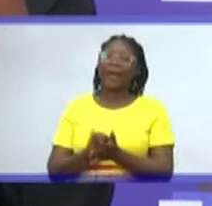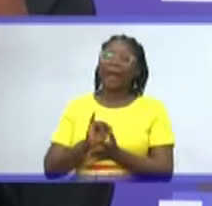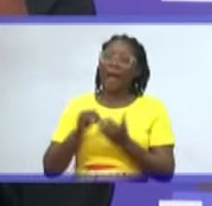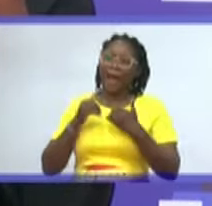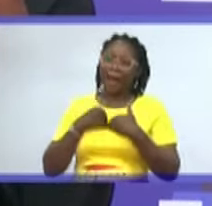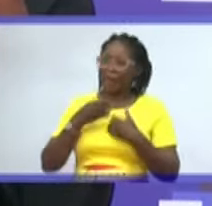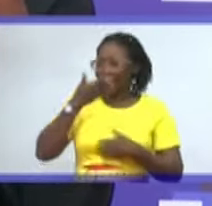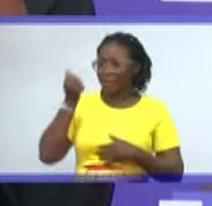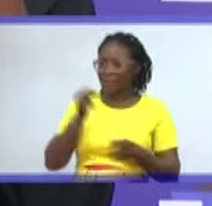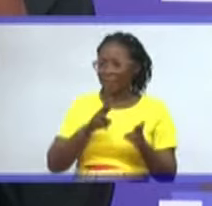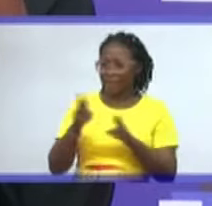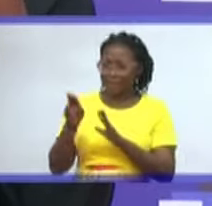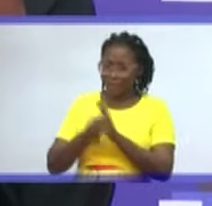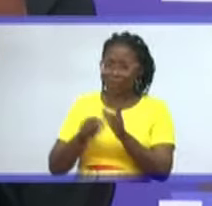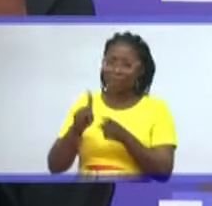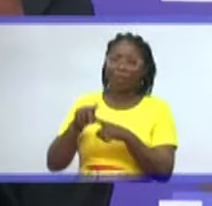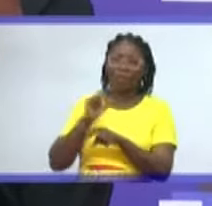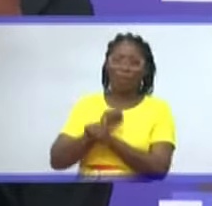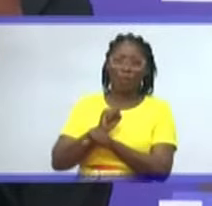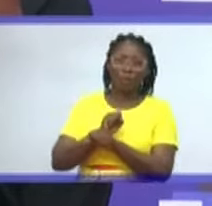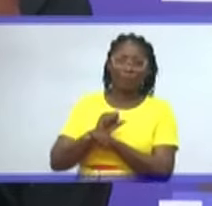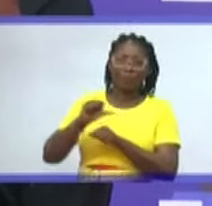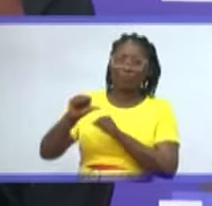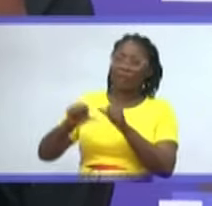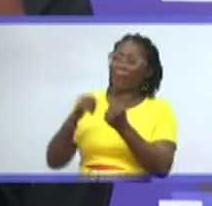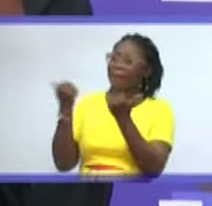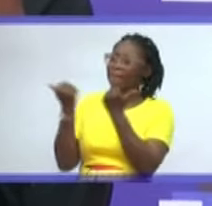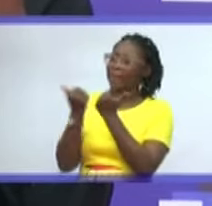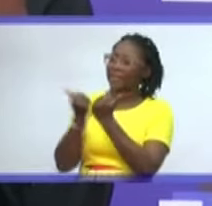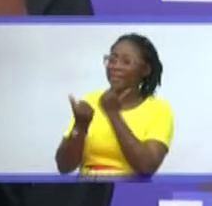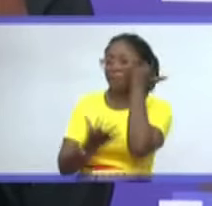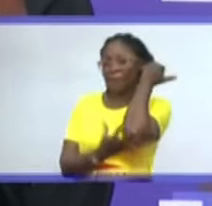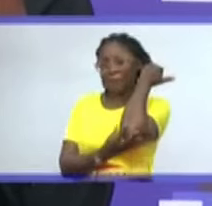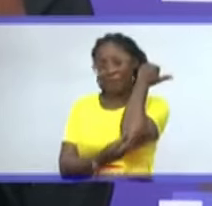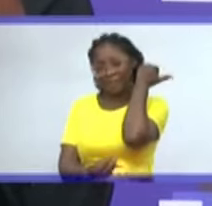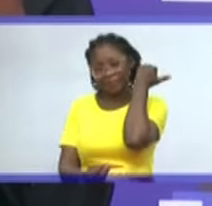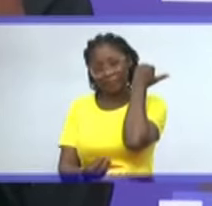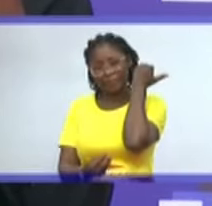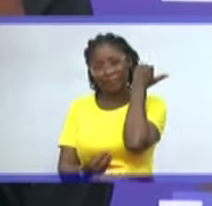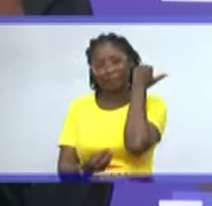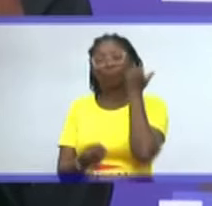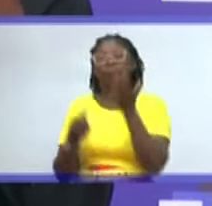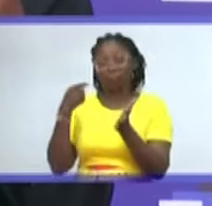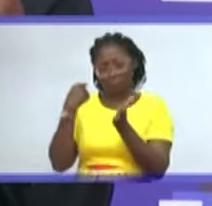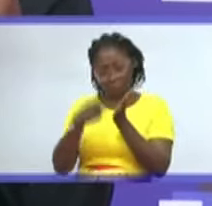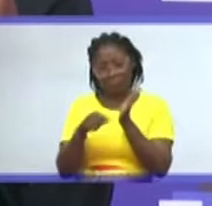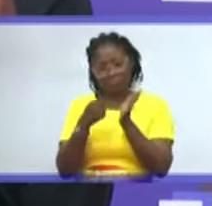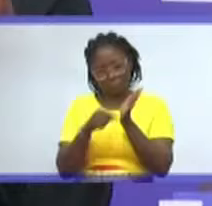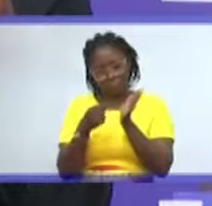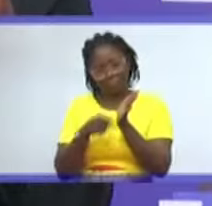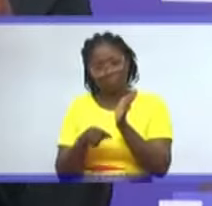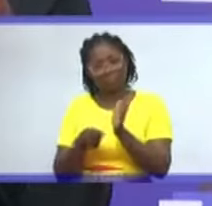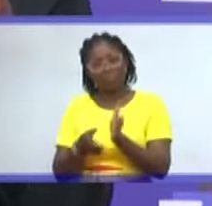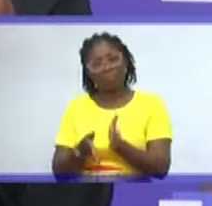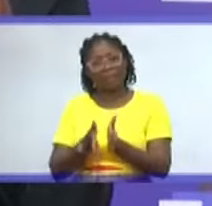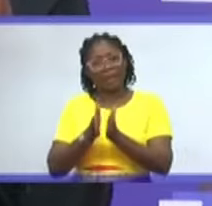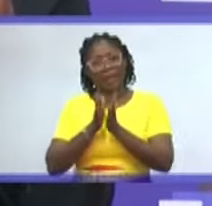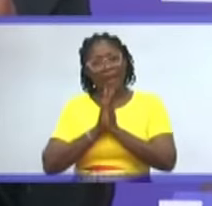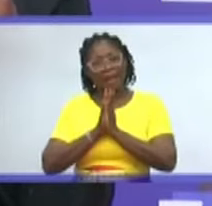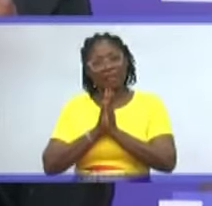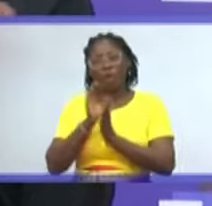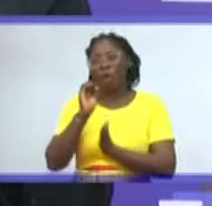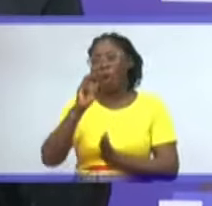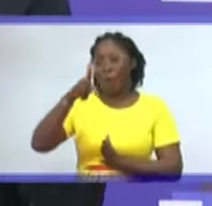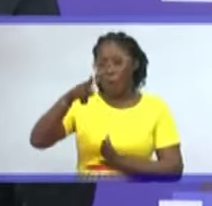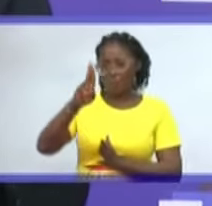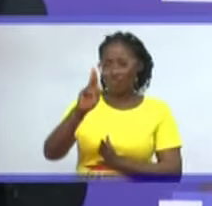network. In terms of fighting poverty, go and check, ask Evelyn Oputu.